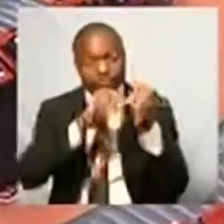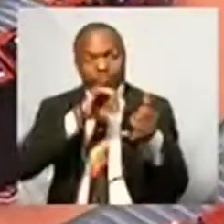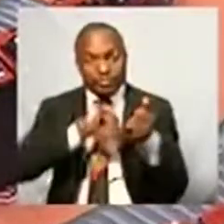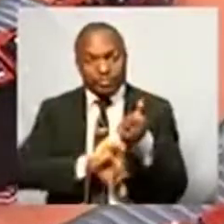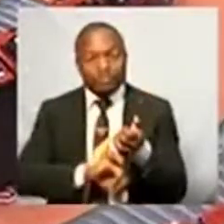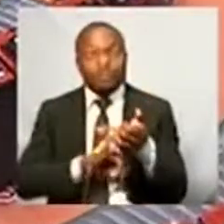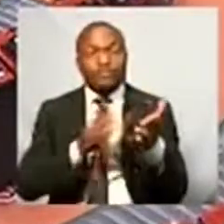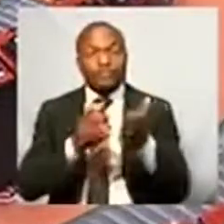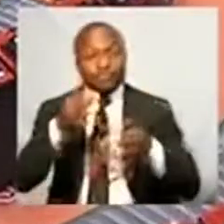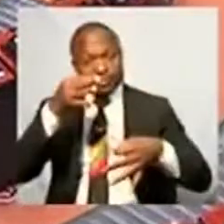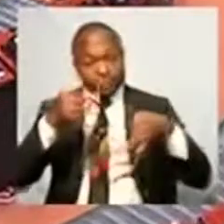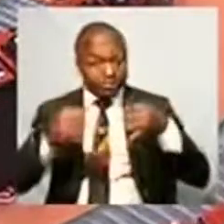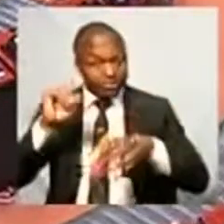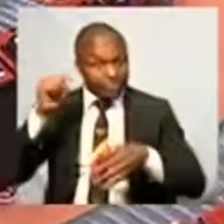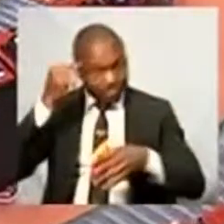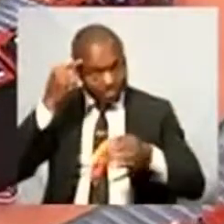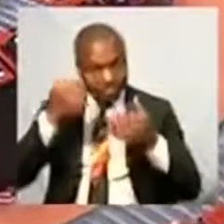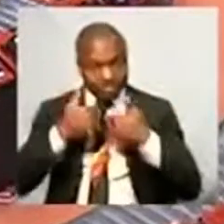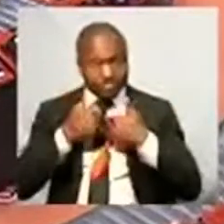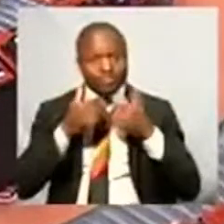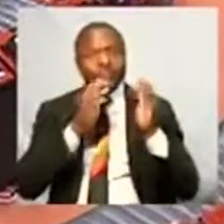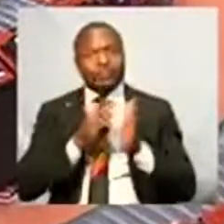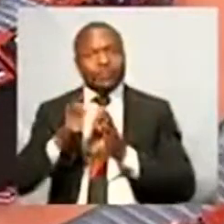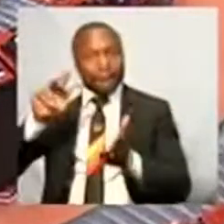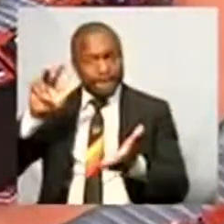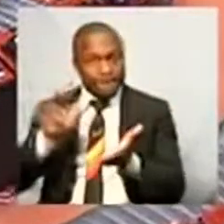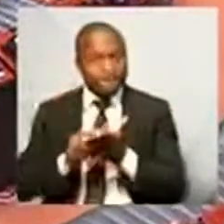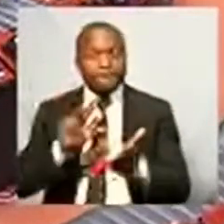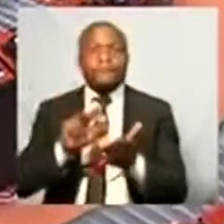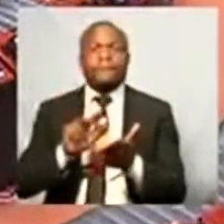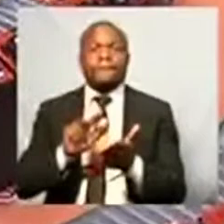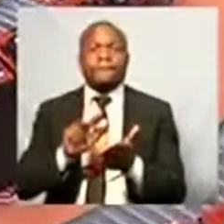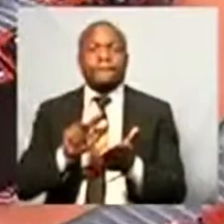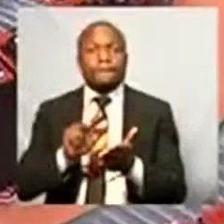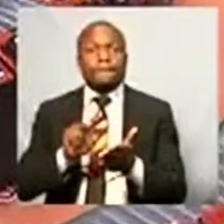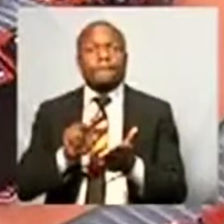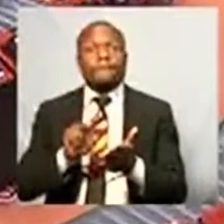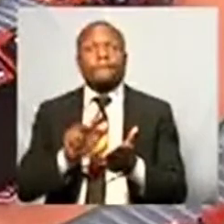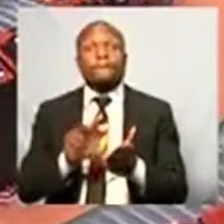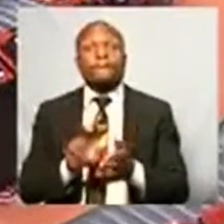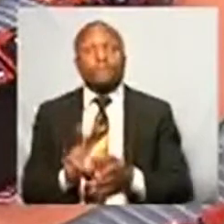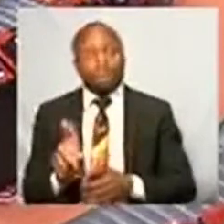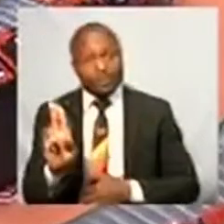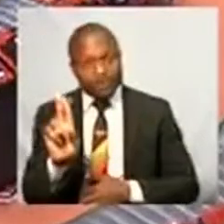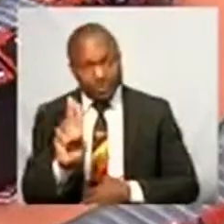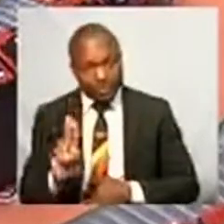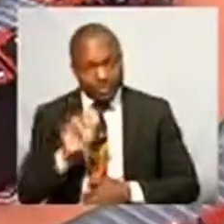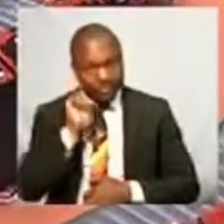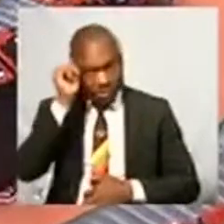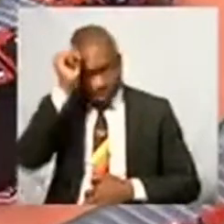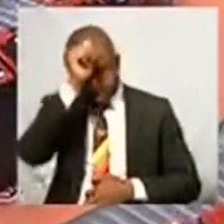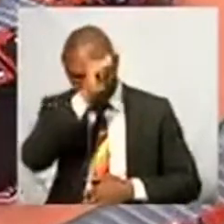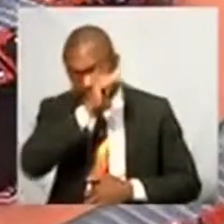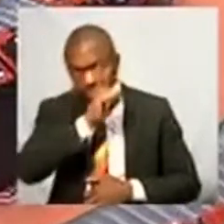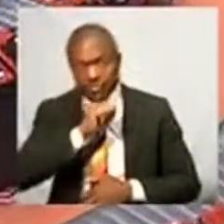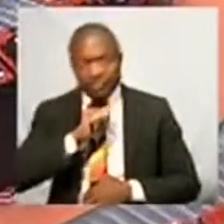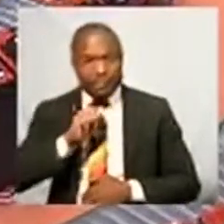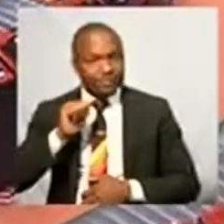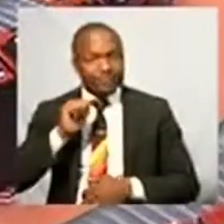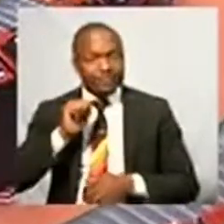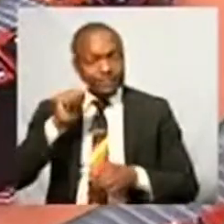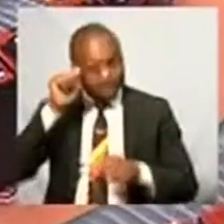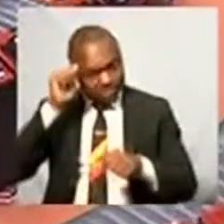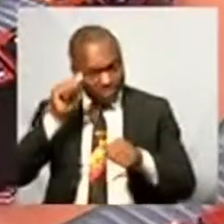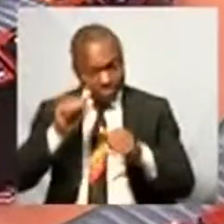Services whether government has any plans to ratify and domesticate the African Disability Protocol, and if so, when the plans will be